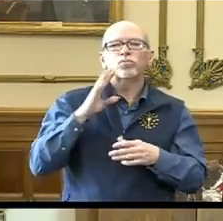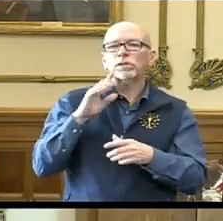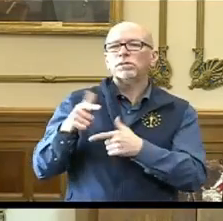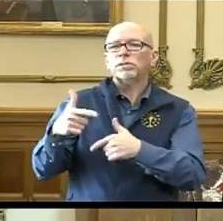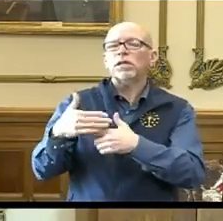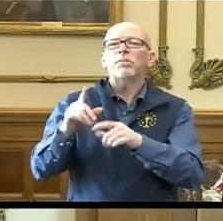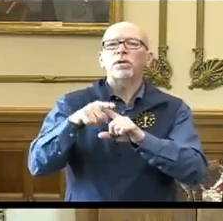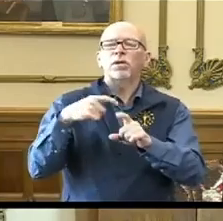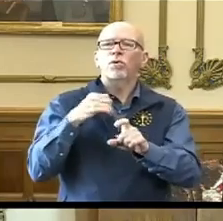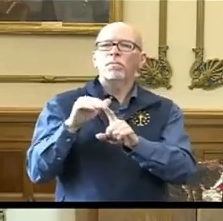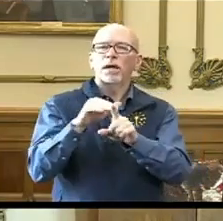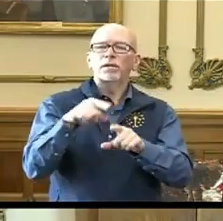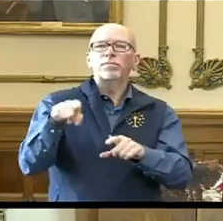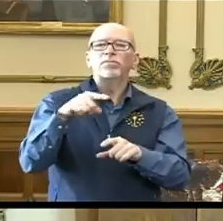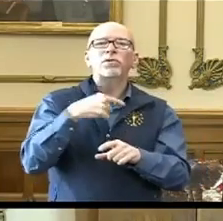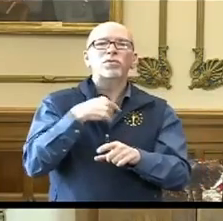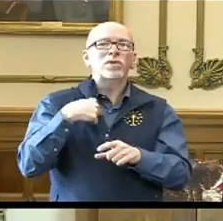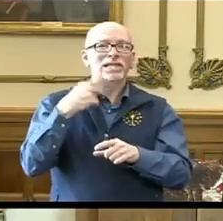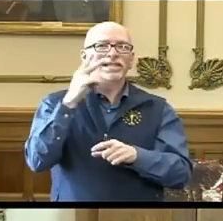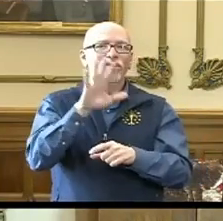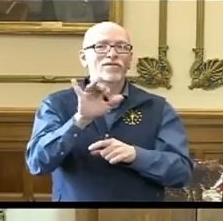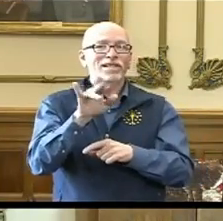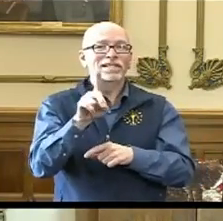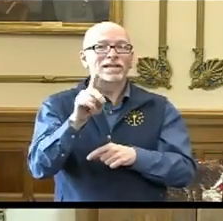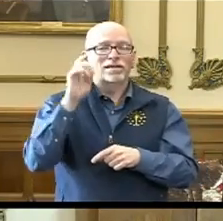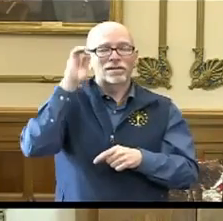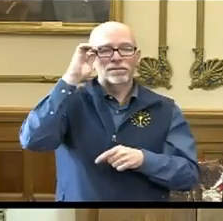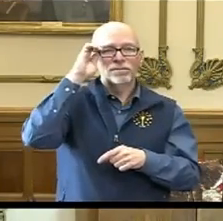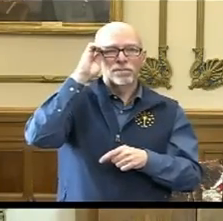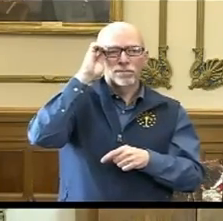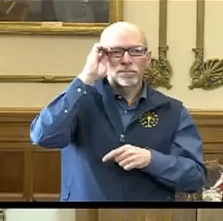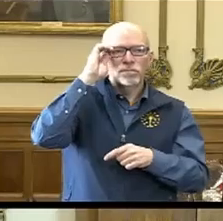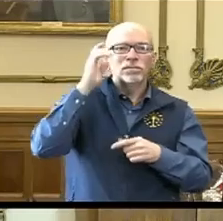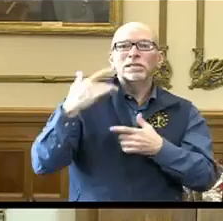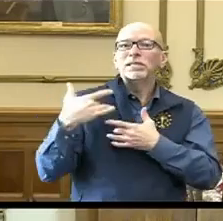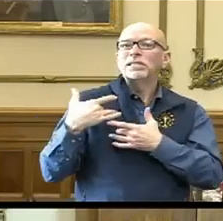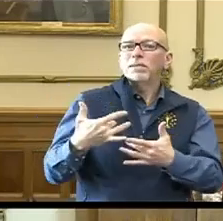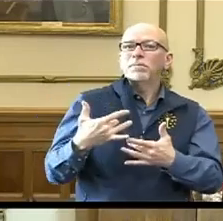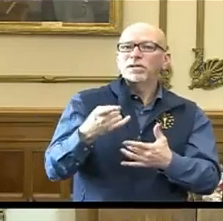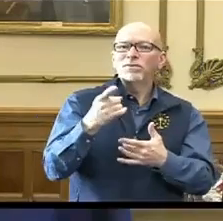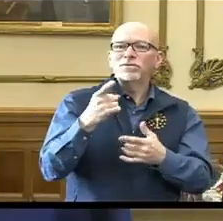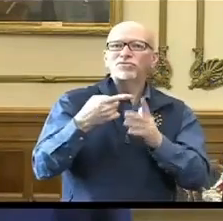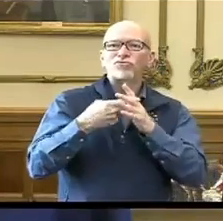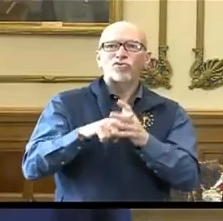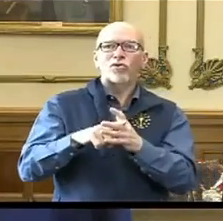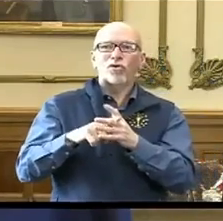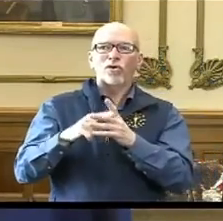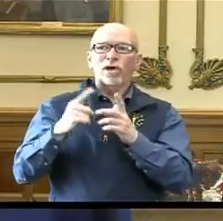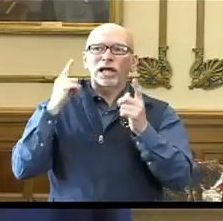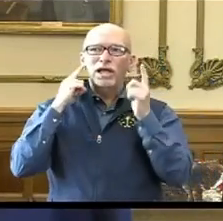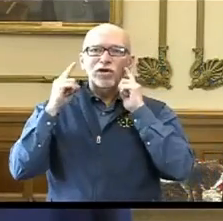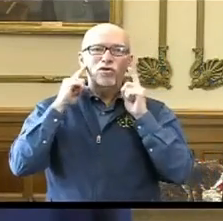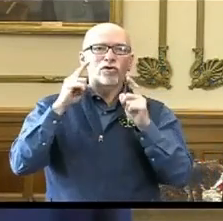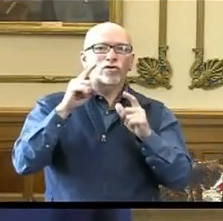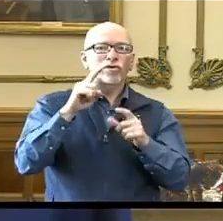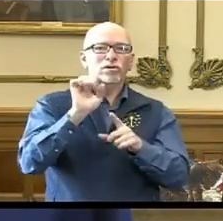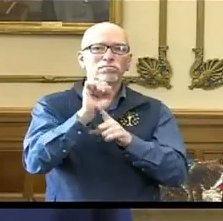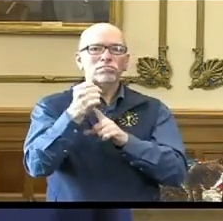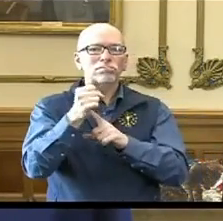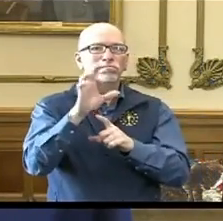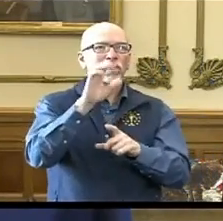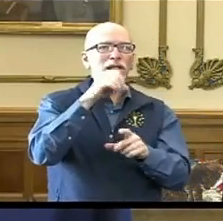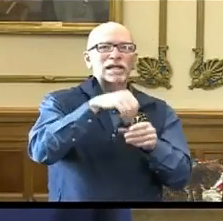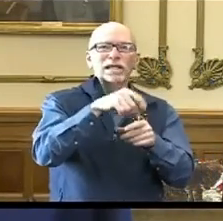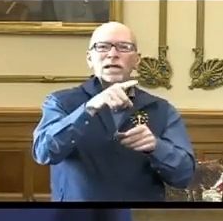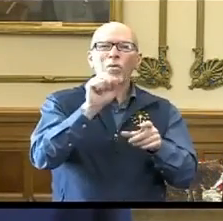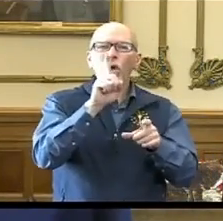as a reminder, I mean, we see this all over the state of Indiana. Typically, you start to hear about cases in the dense